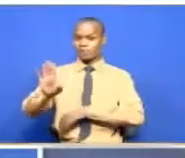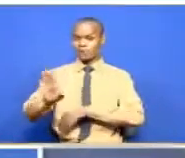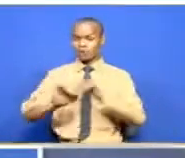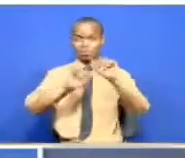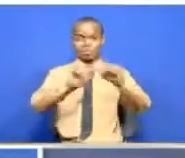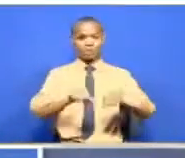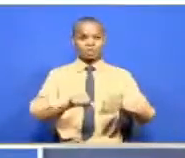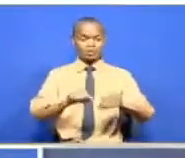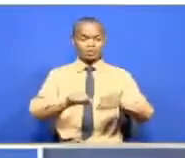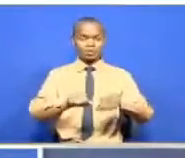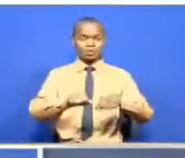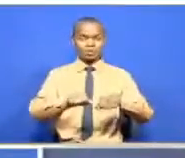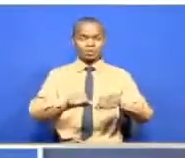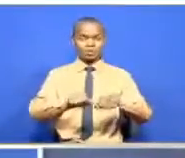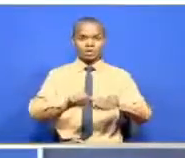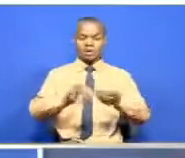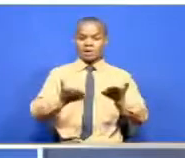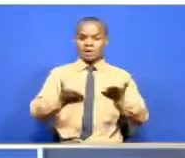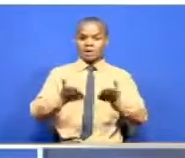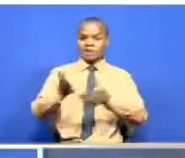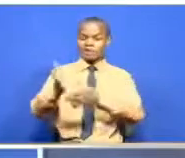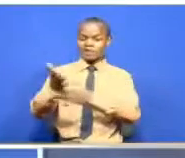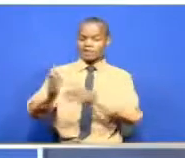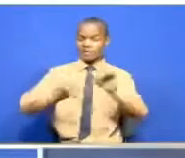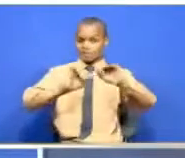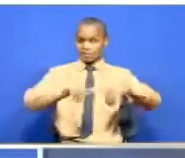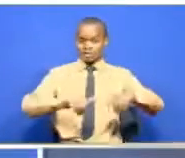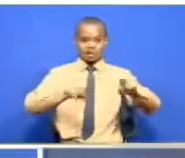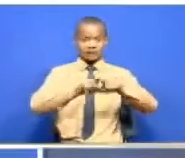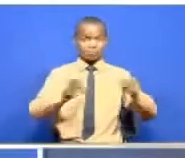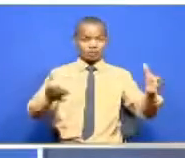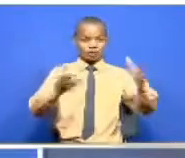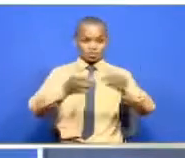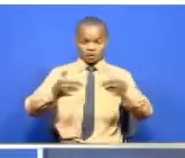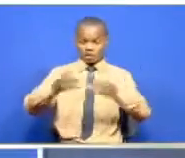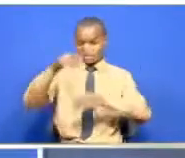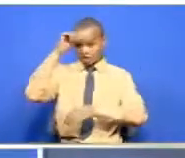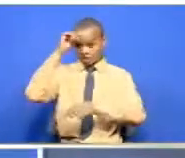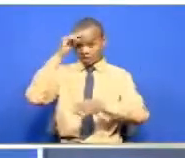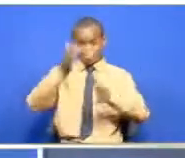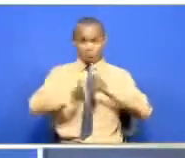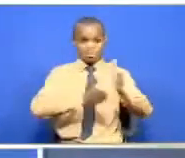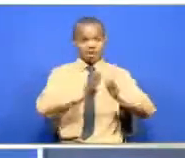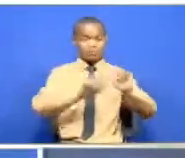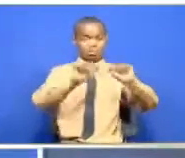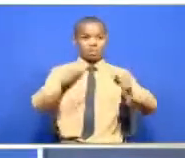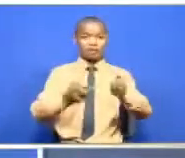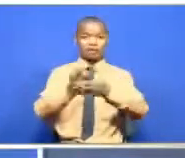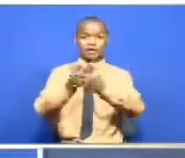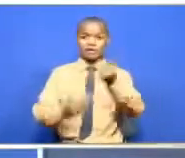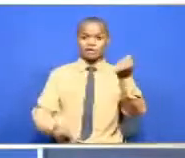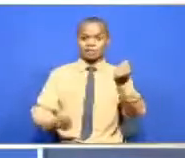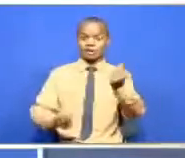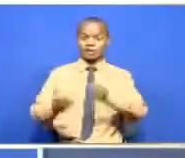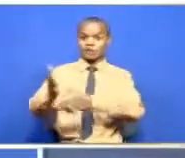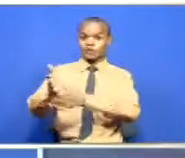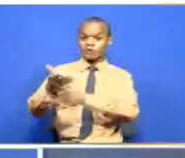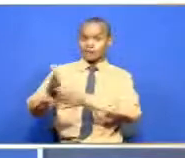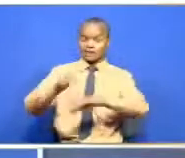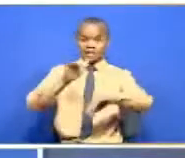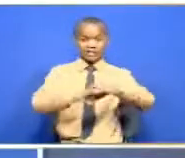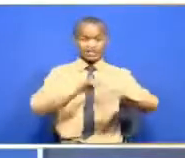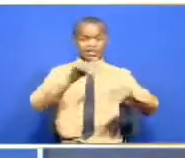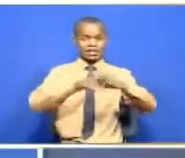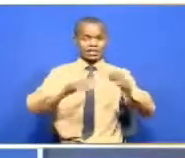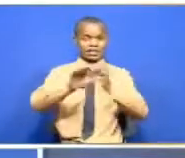farming in 15 counties. Through the initiative, the government intends to double the current per capita fish consumption in the country from